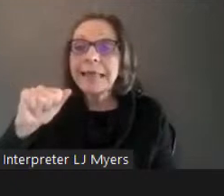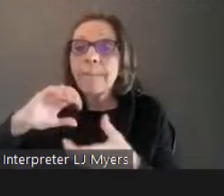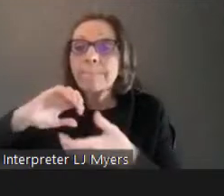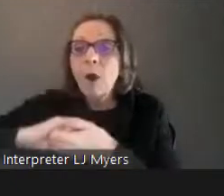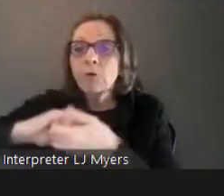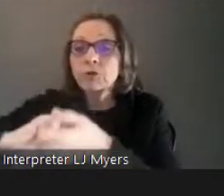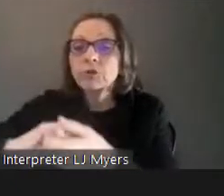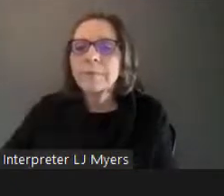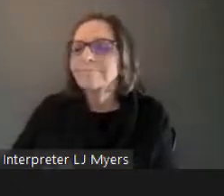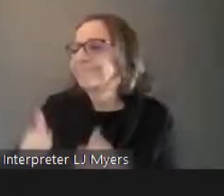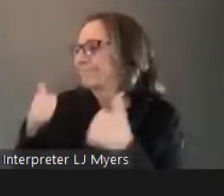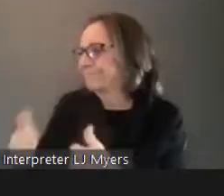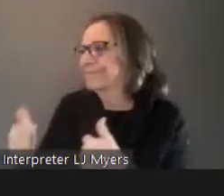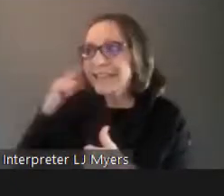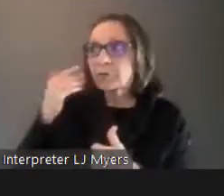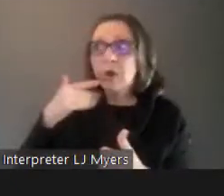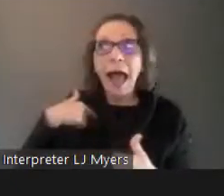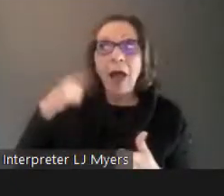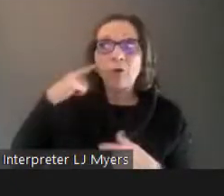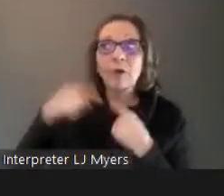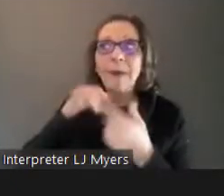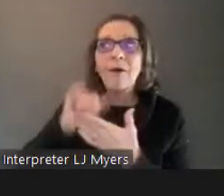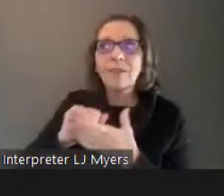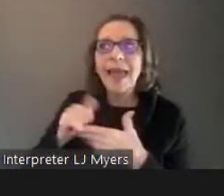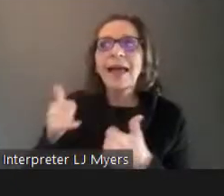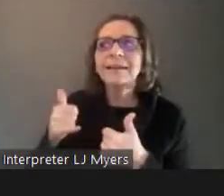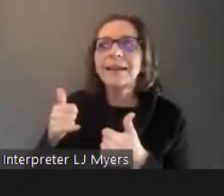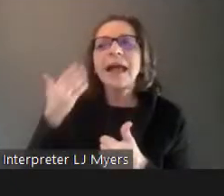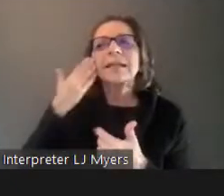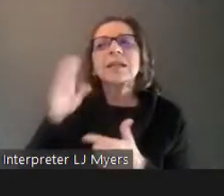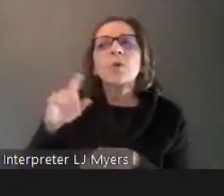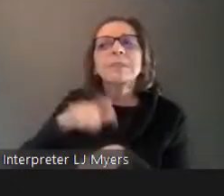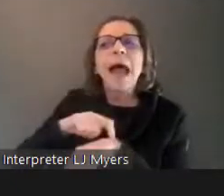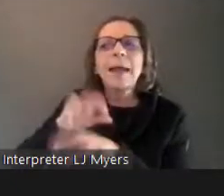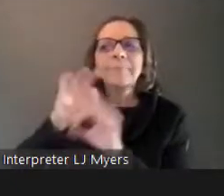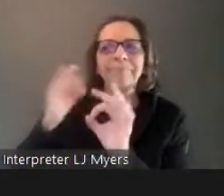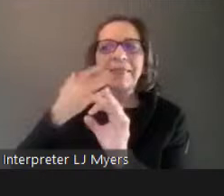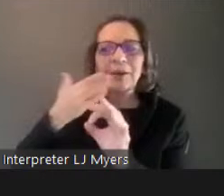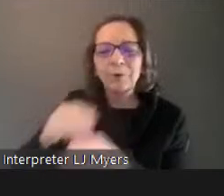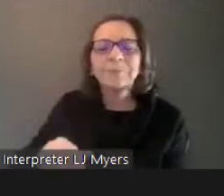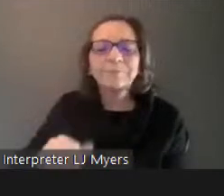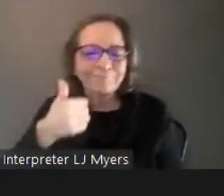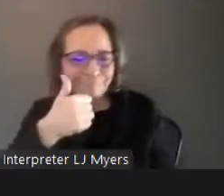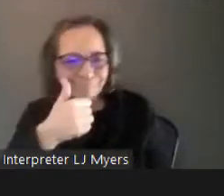Okay, sounds good. Yeah, I heard about that happening. I Yes. didn't know what the timeline was. yes, yep.